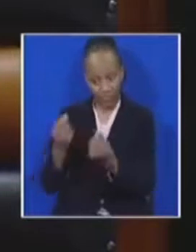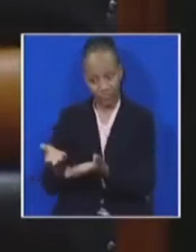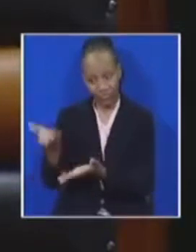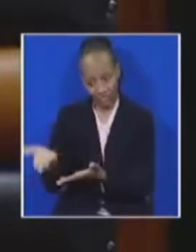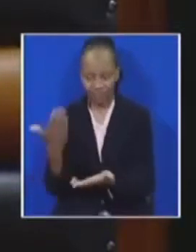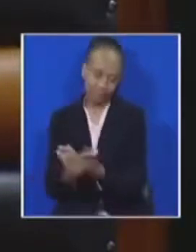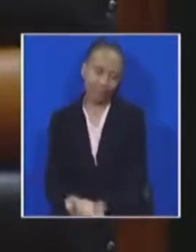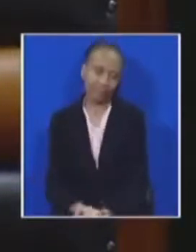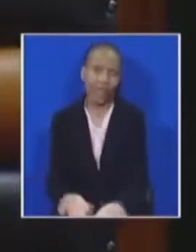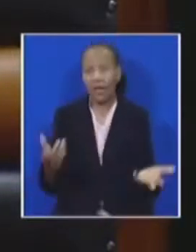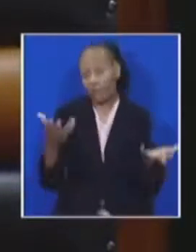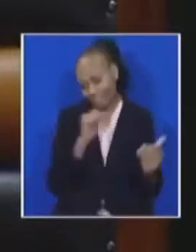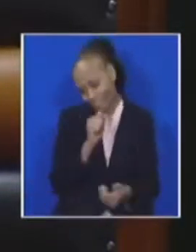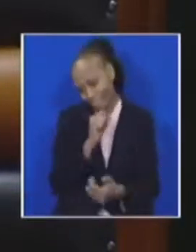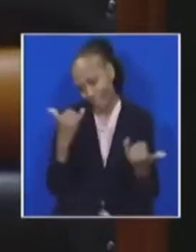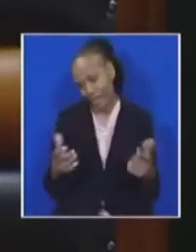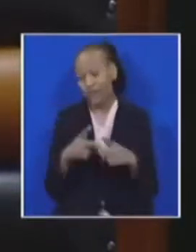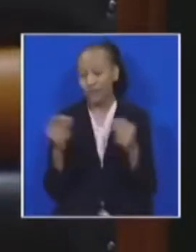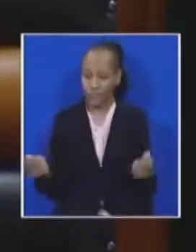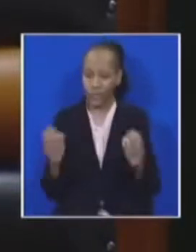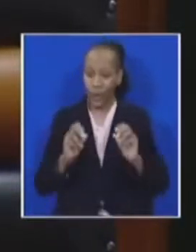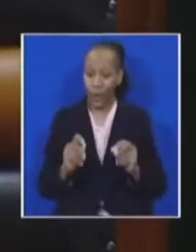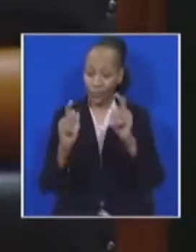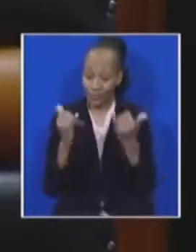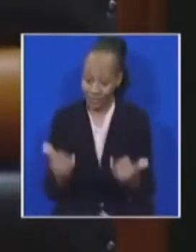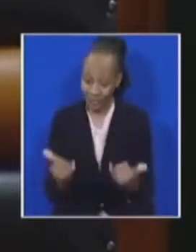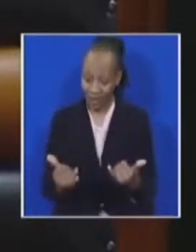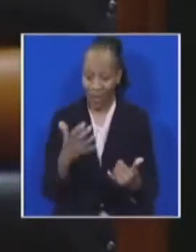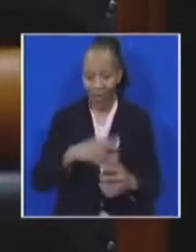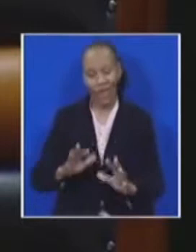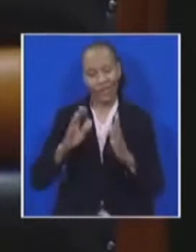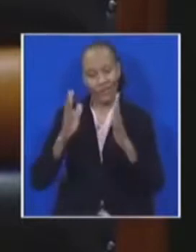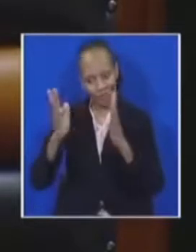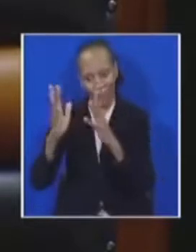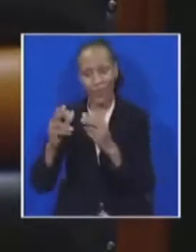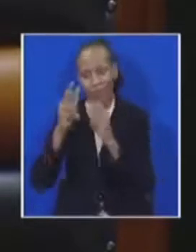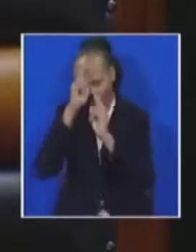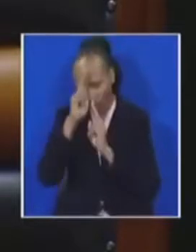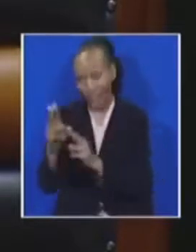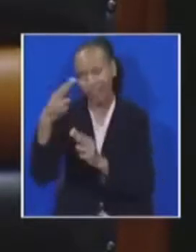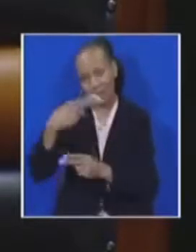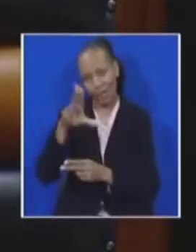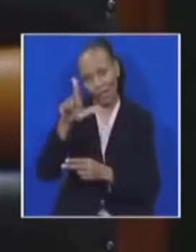that you have done that, may I take the opportunity to congratulate the Honorable Hlophe.